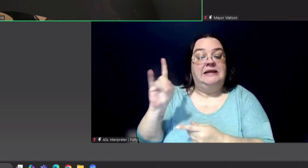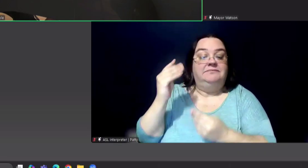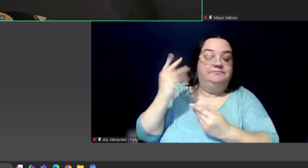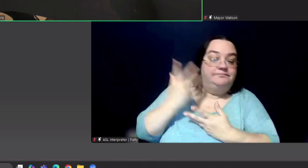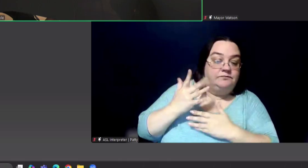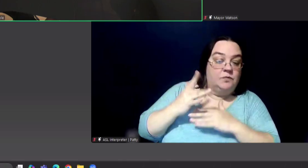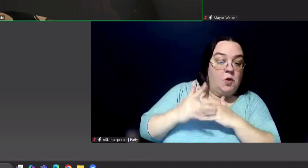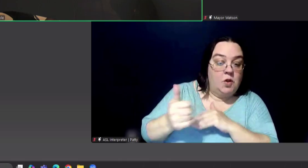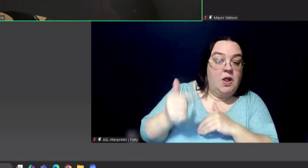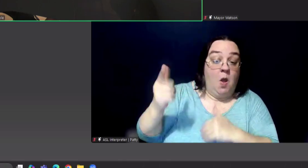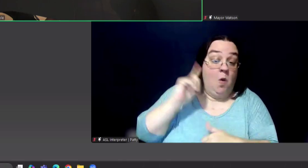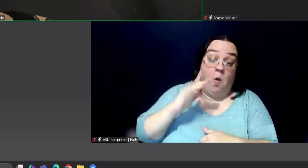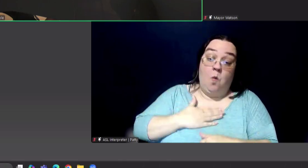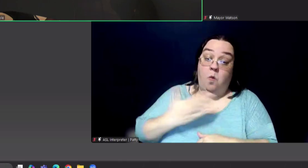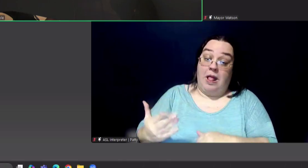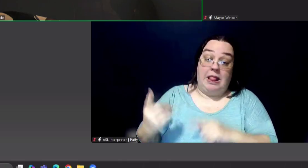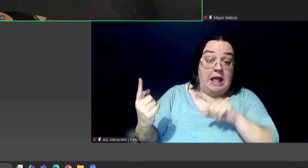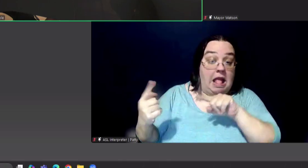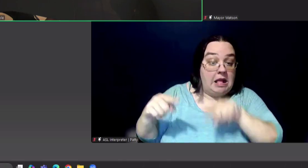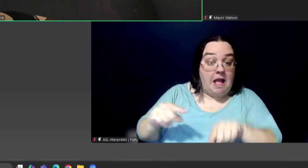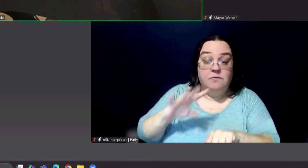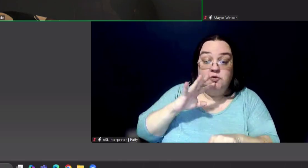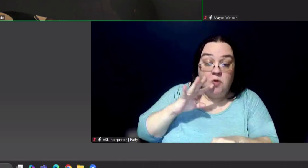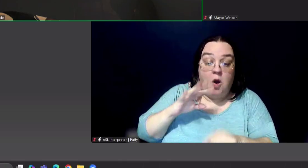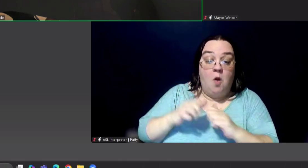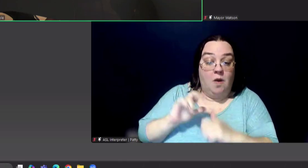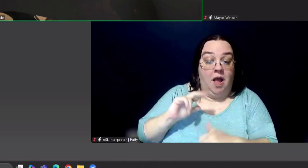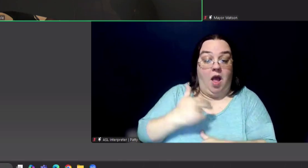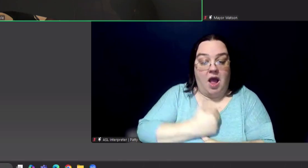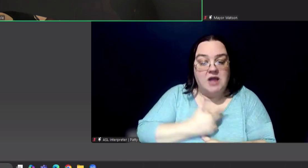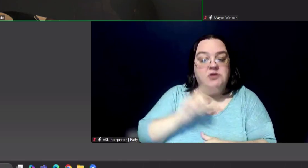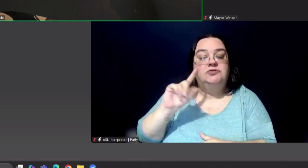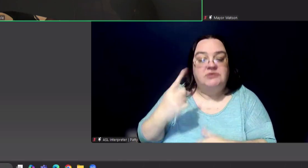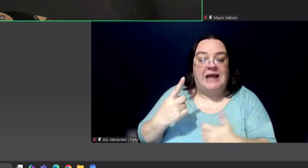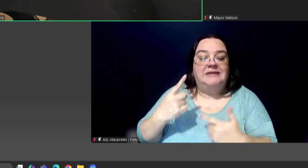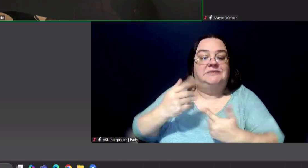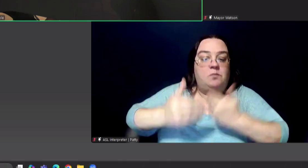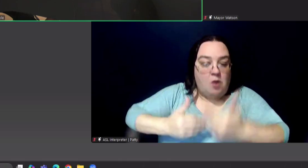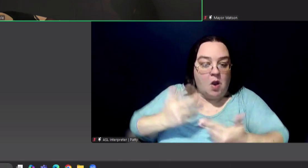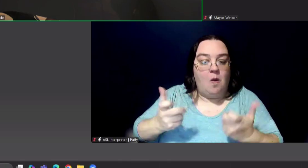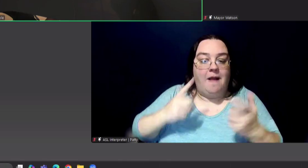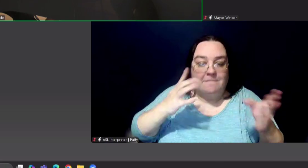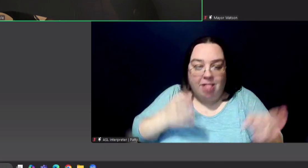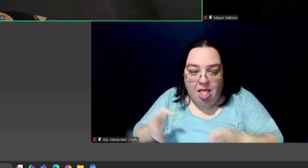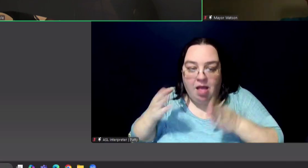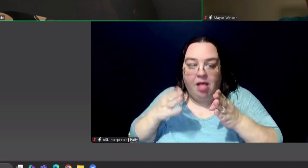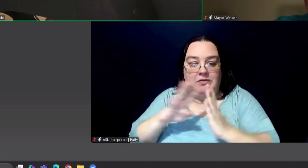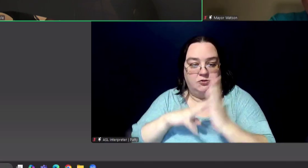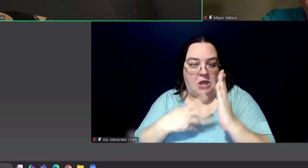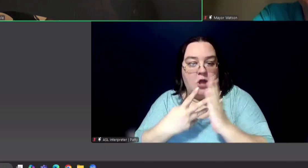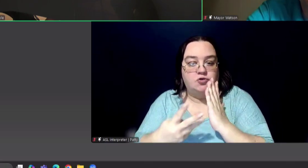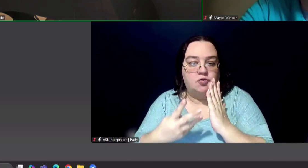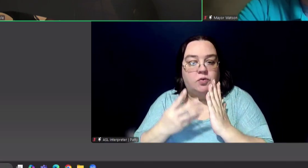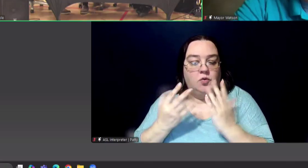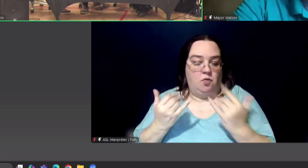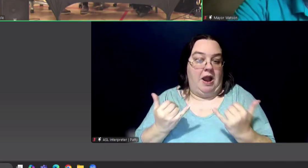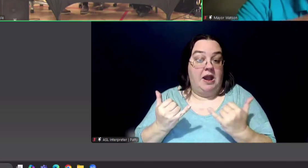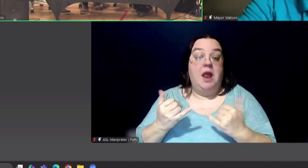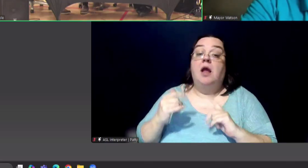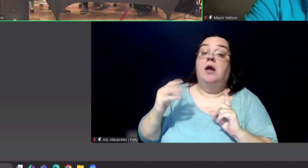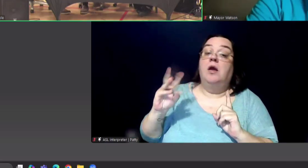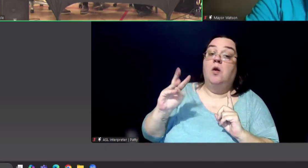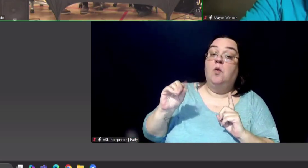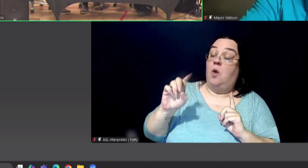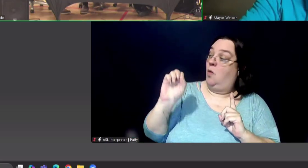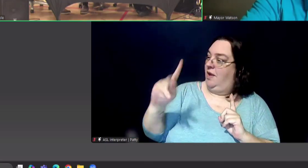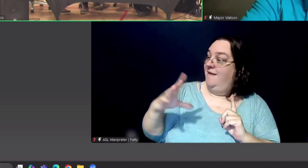point. So, it's just a process of planning and scheduling at this point. So, Right. of course. So could we make sure that that time frame,